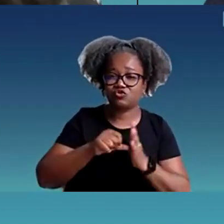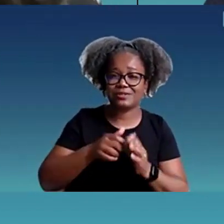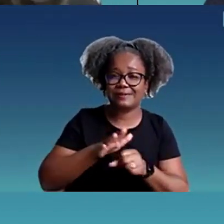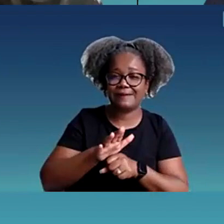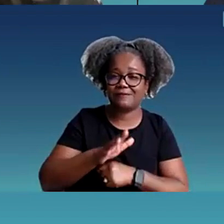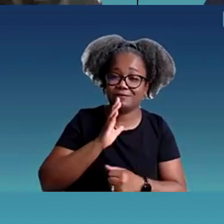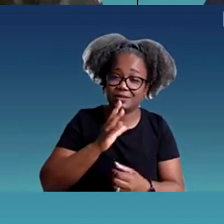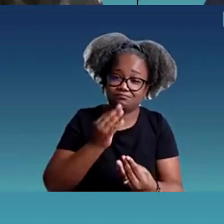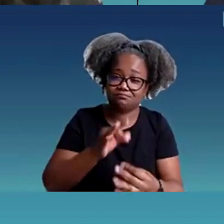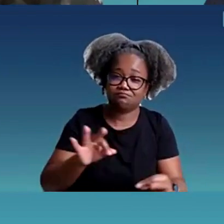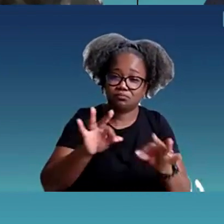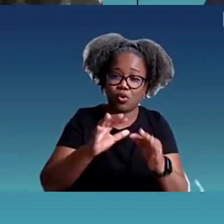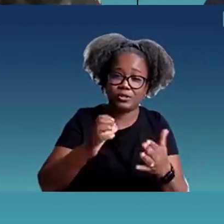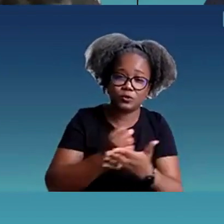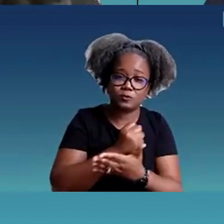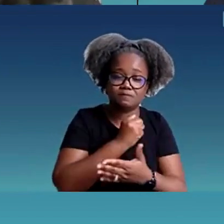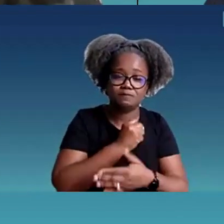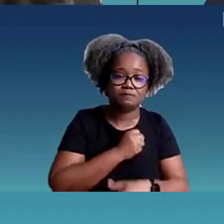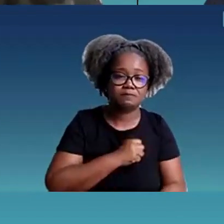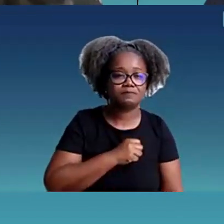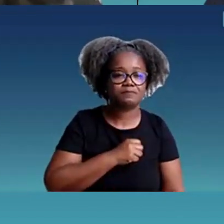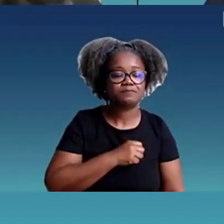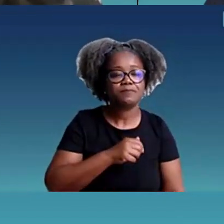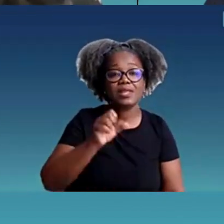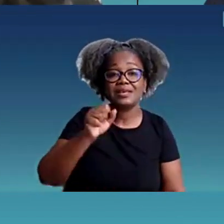Yeah, the number one